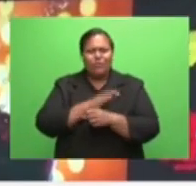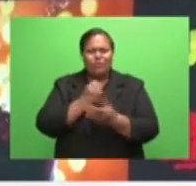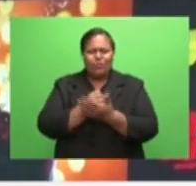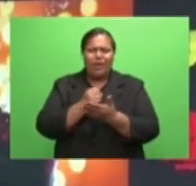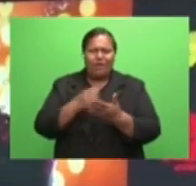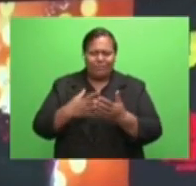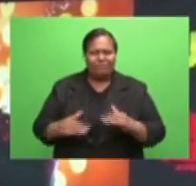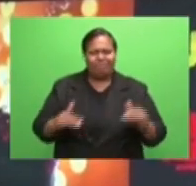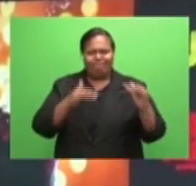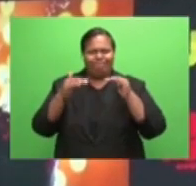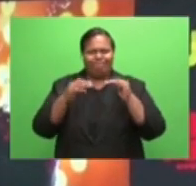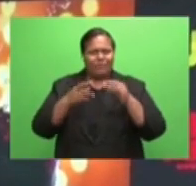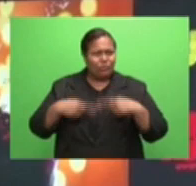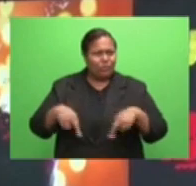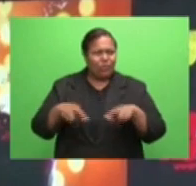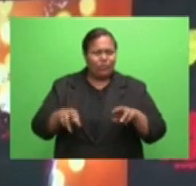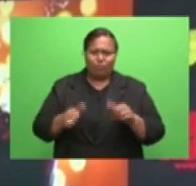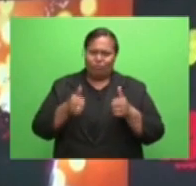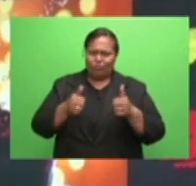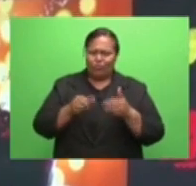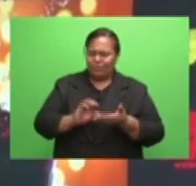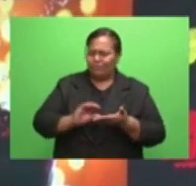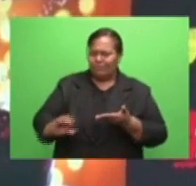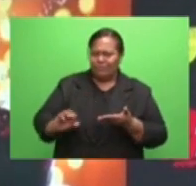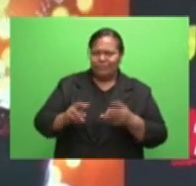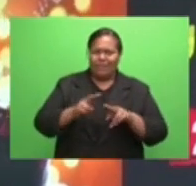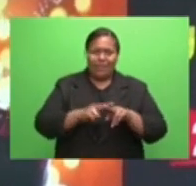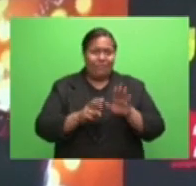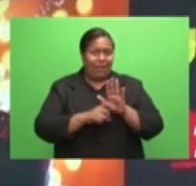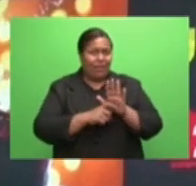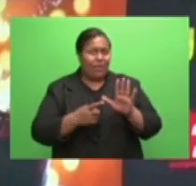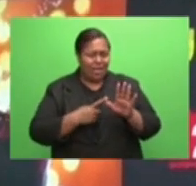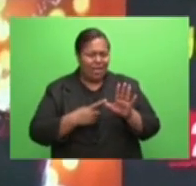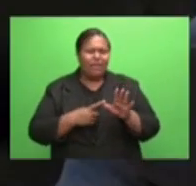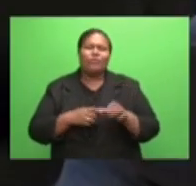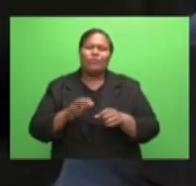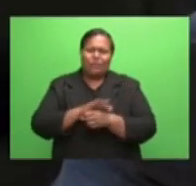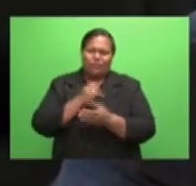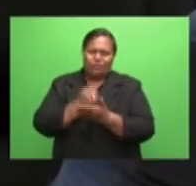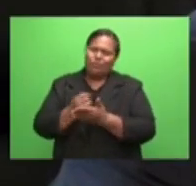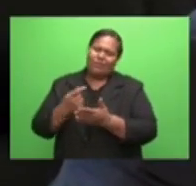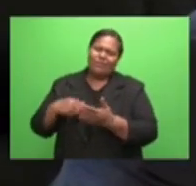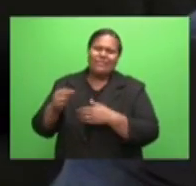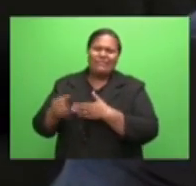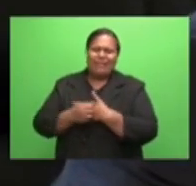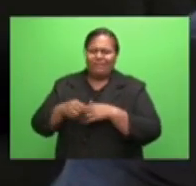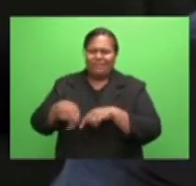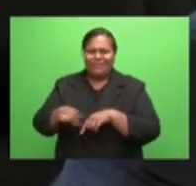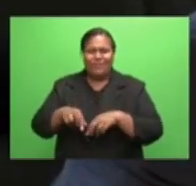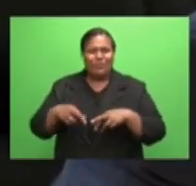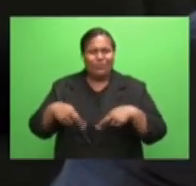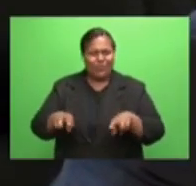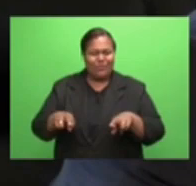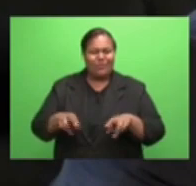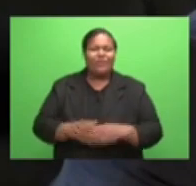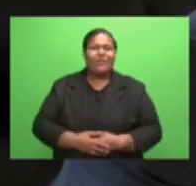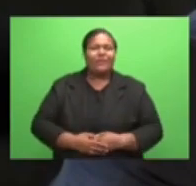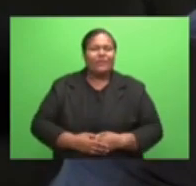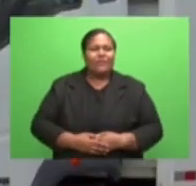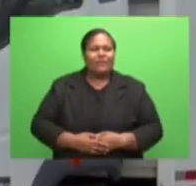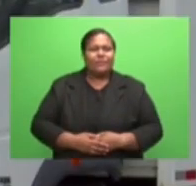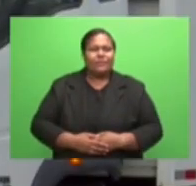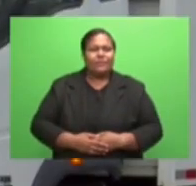Good investment by FRA and hopefully same work is done on roads in other parts of Fiji. The authority plans to carry